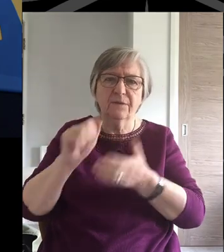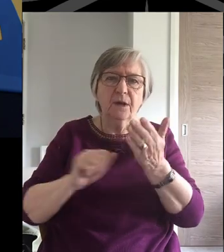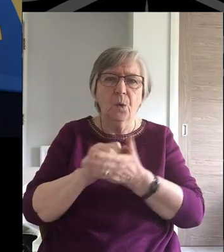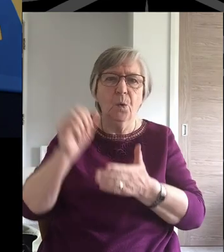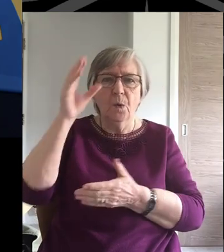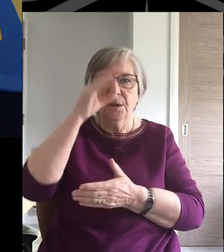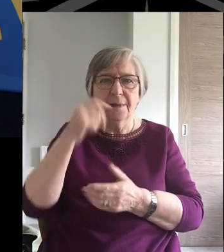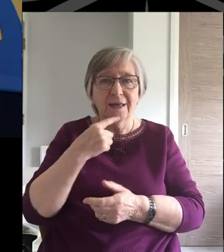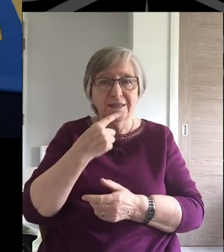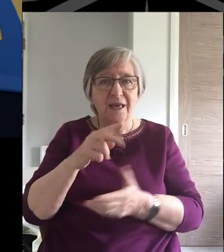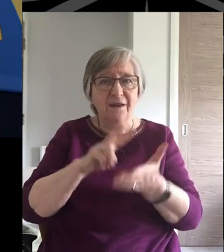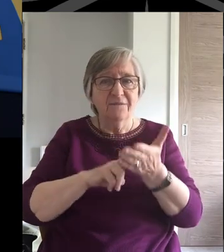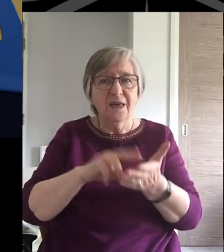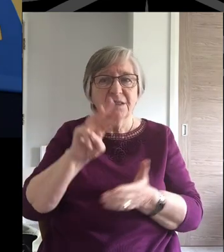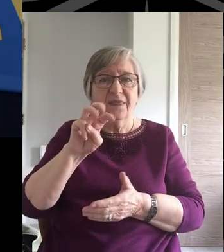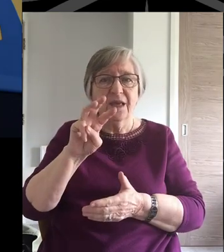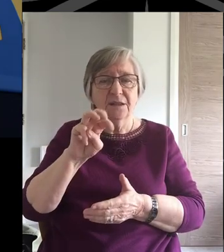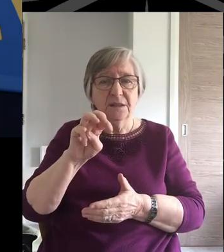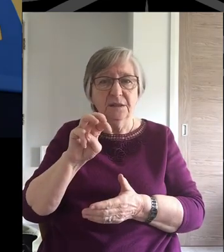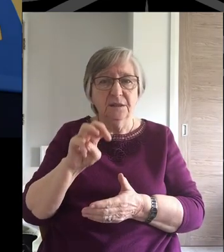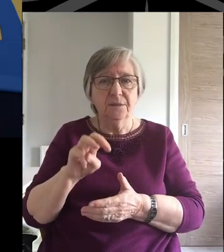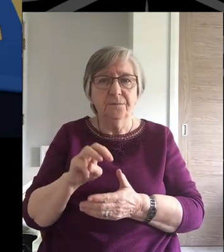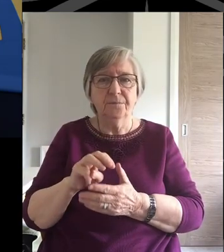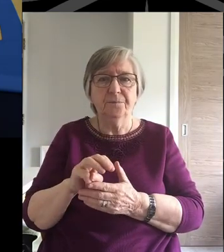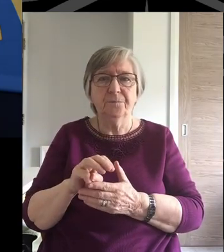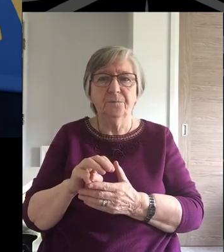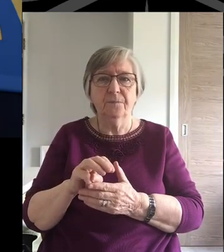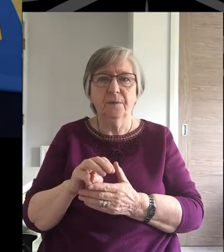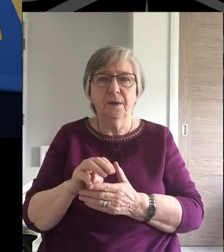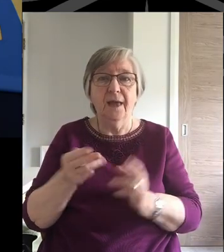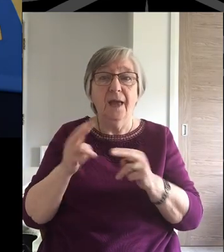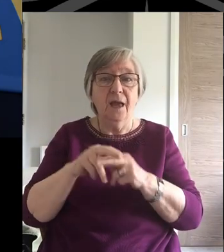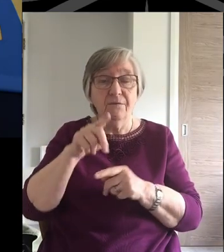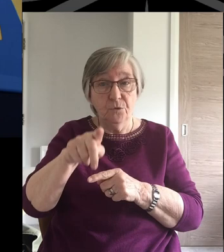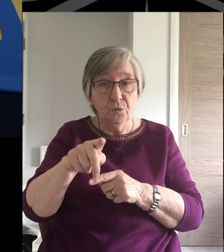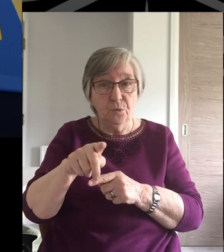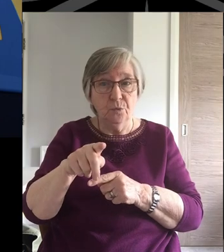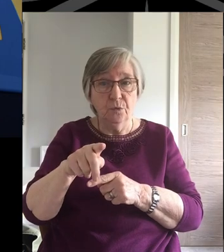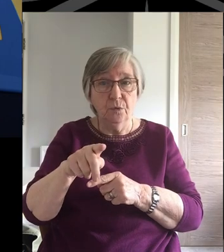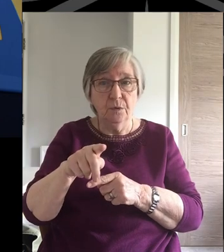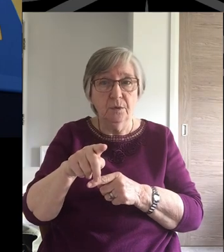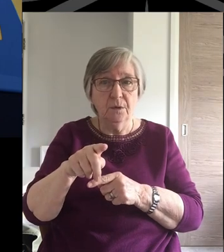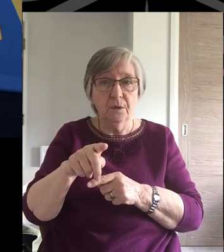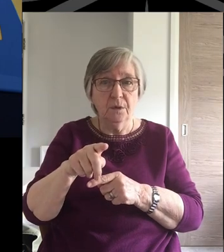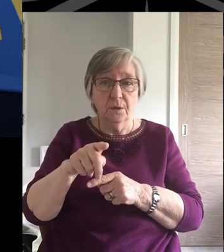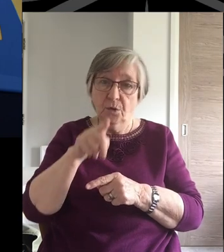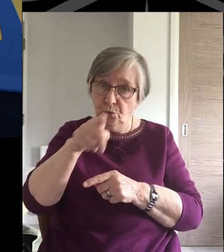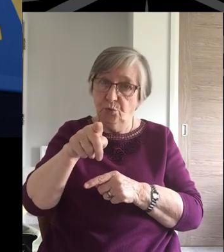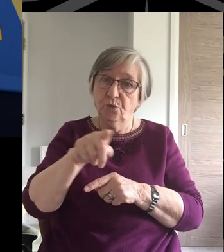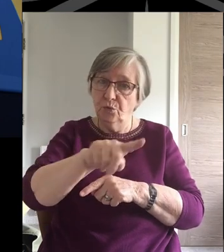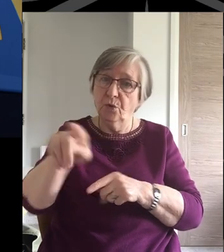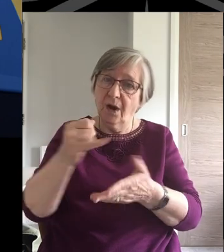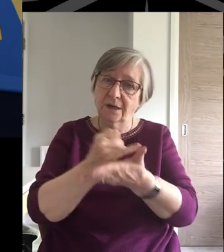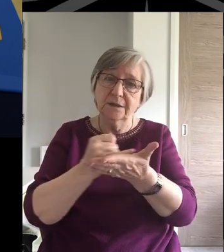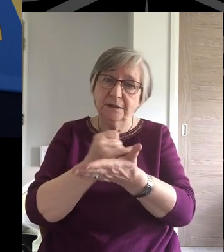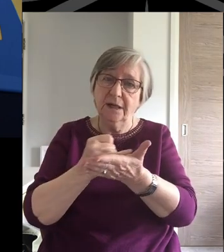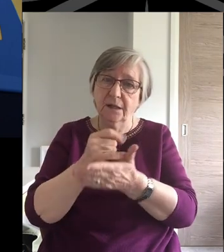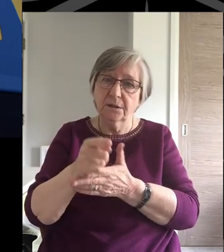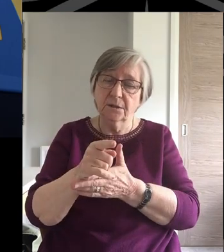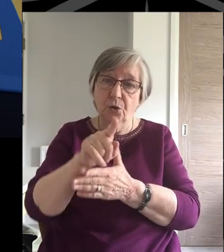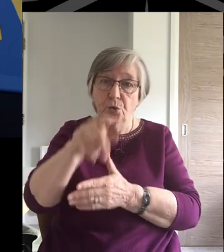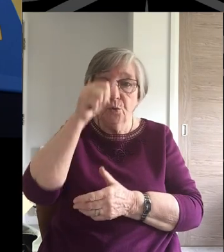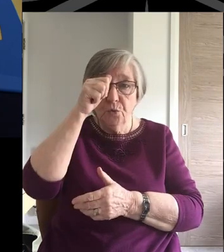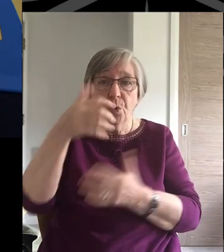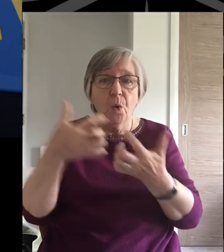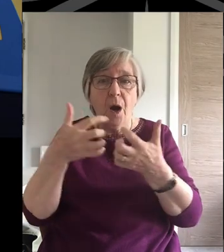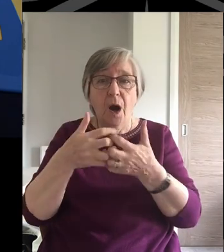he said in verse 13 of Luke 11, "If you then, though you are evil,